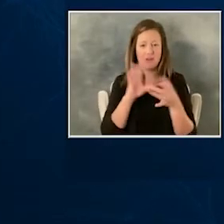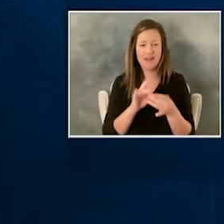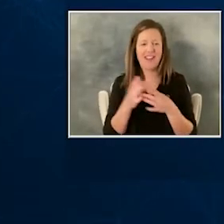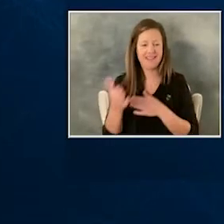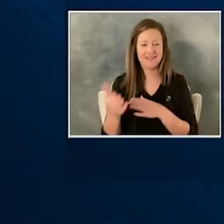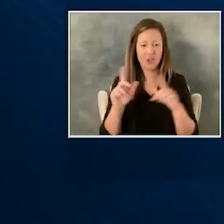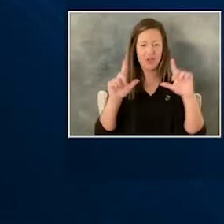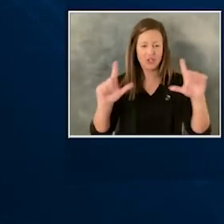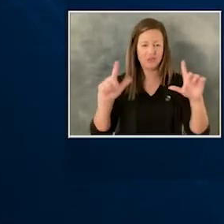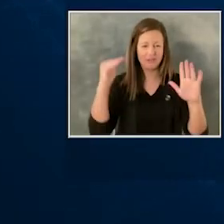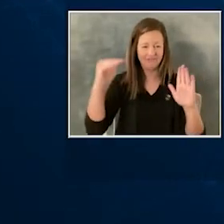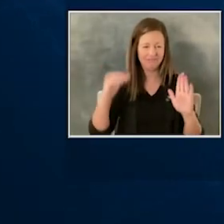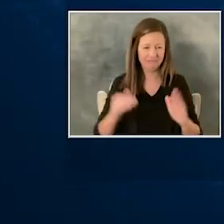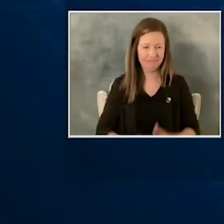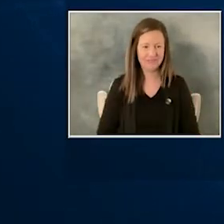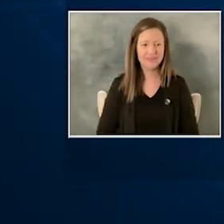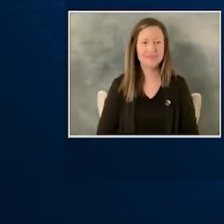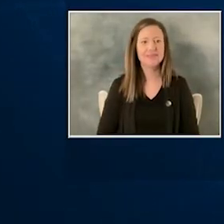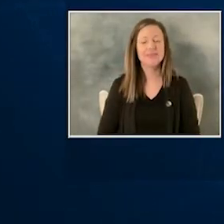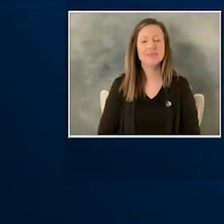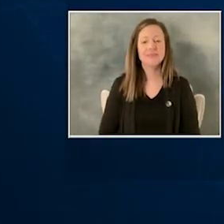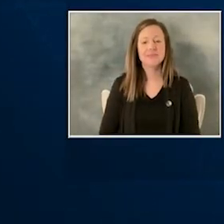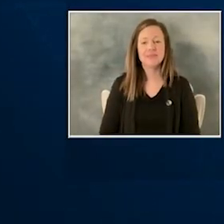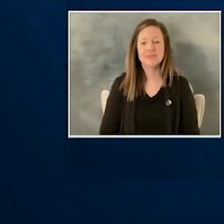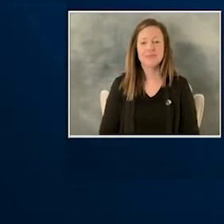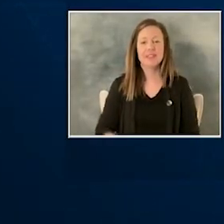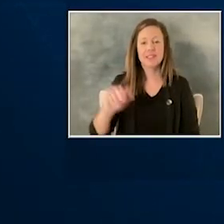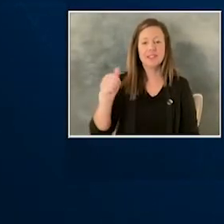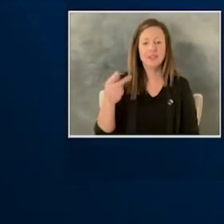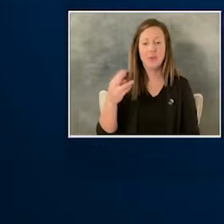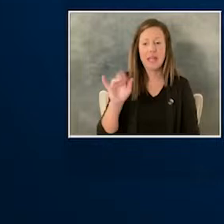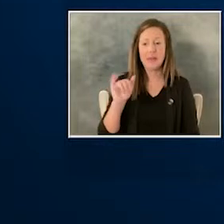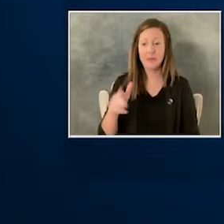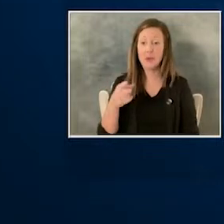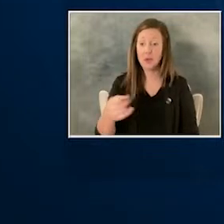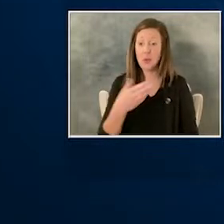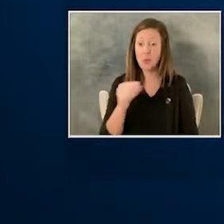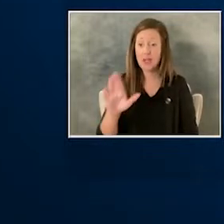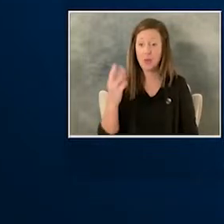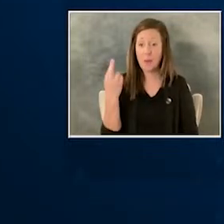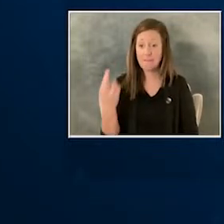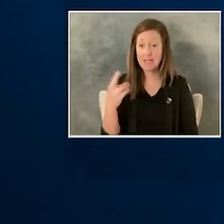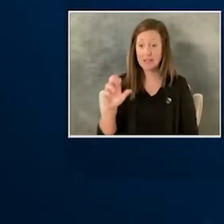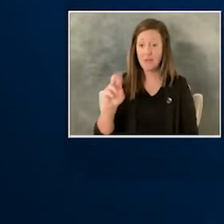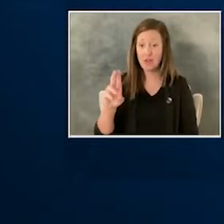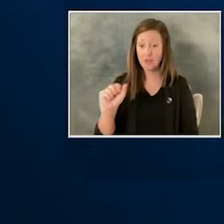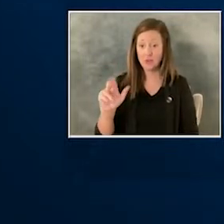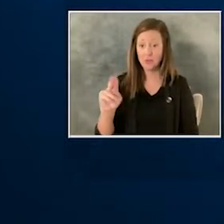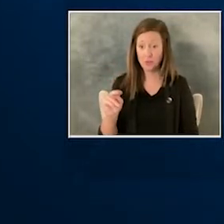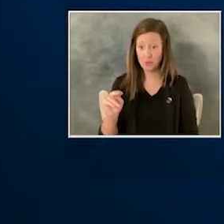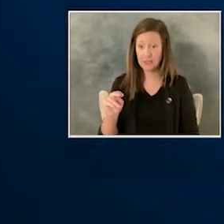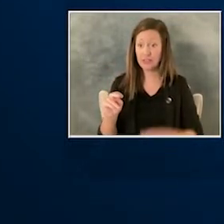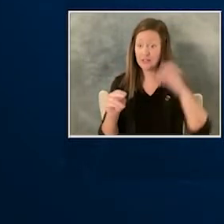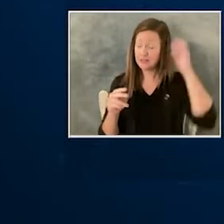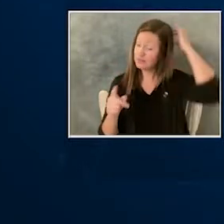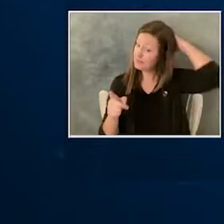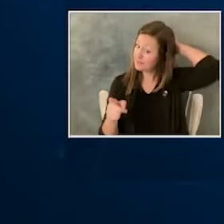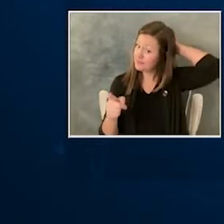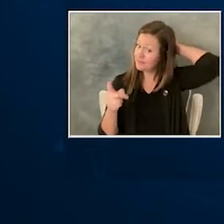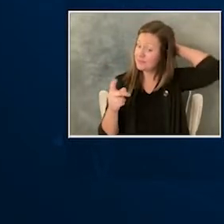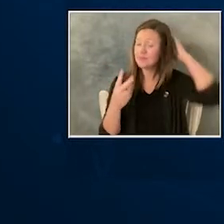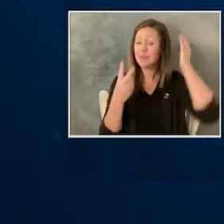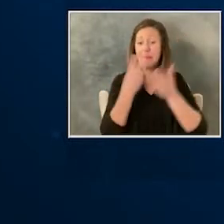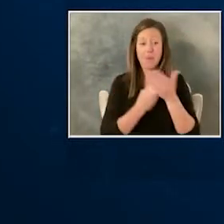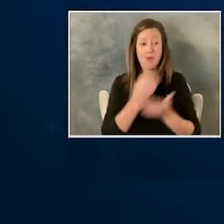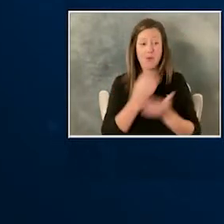the screen right now. I want to bring in April. April, you and your best friend Susan were part of this chain. Hopefully Susan